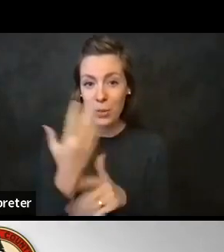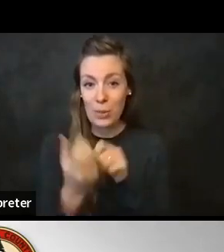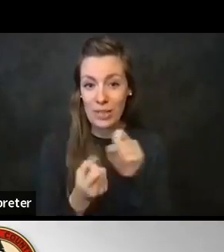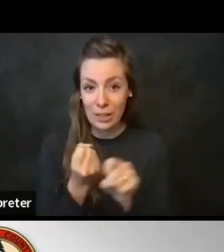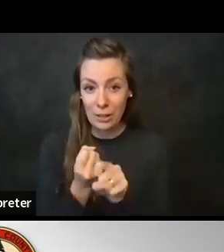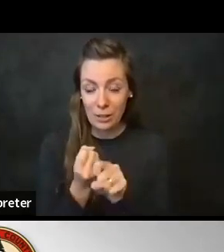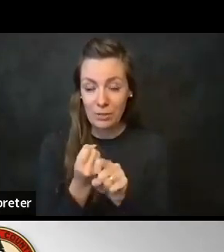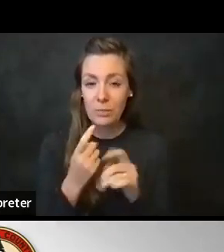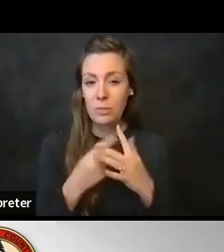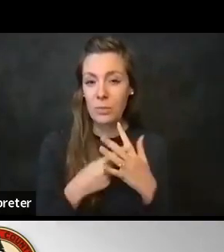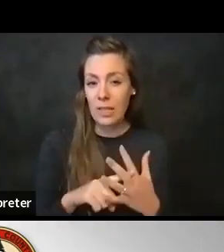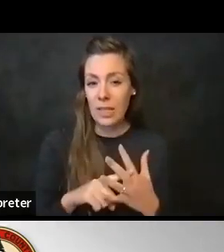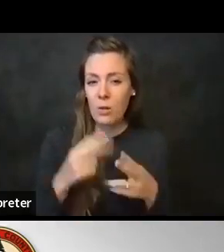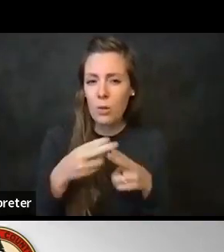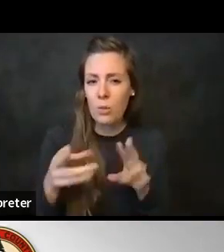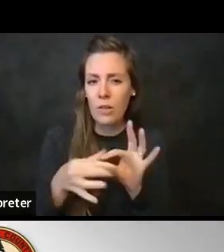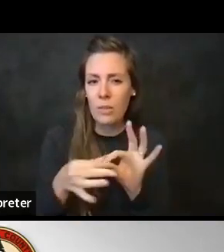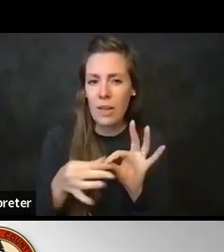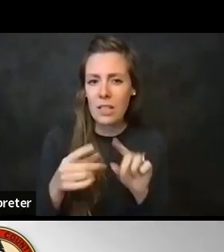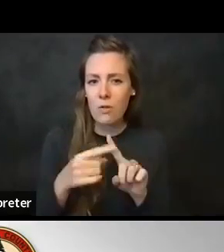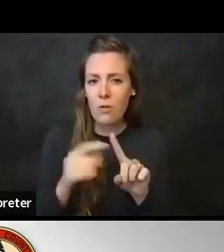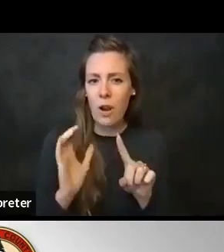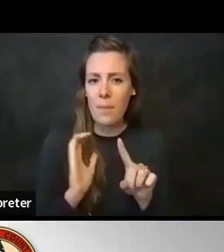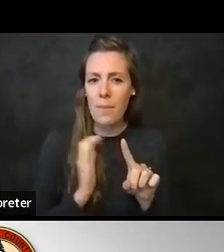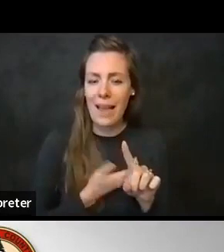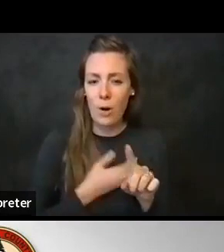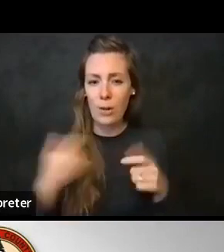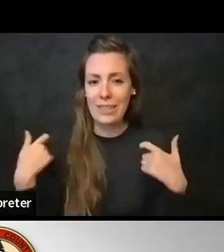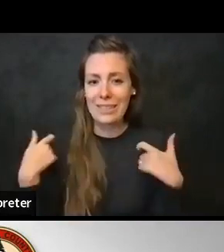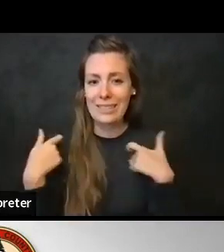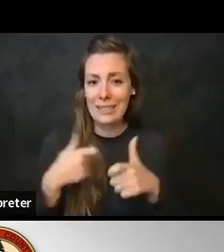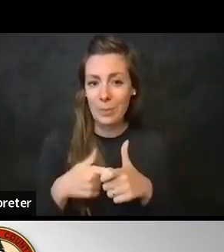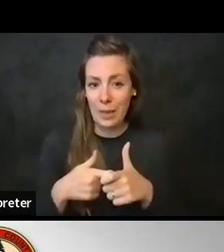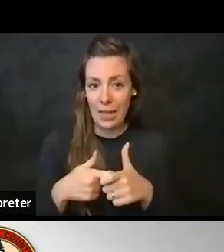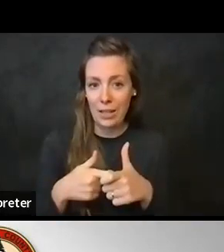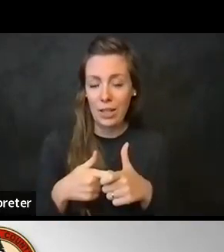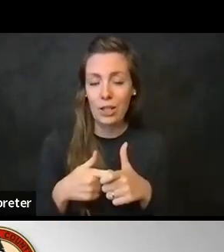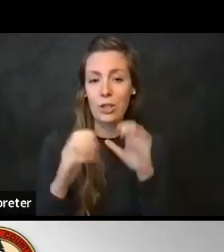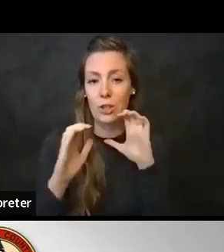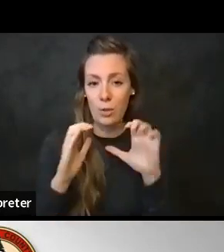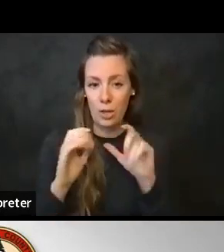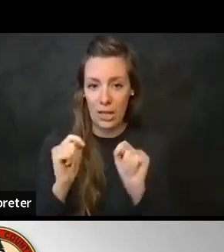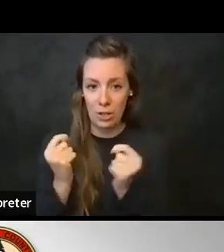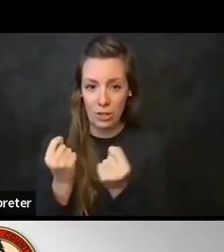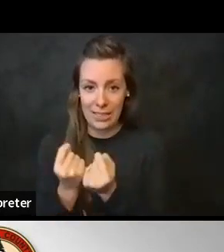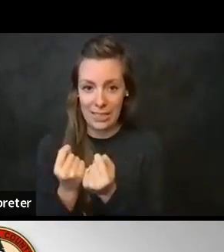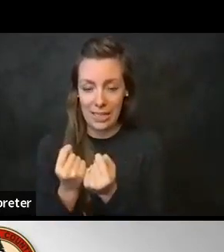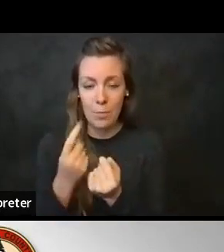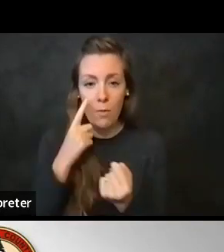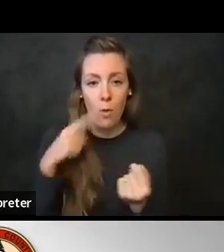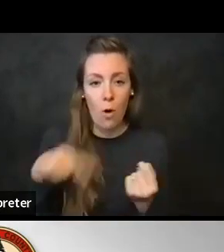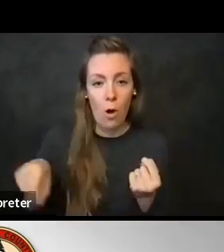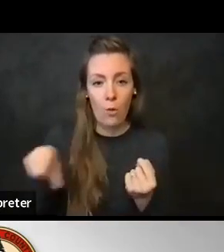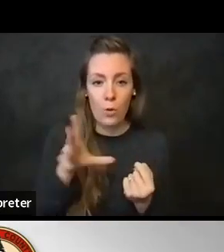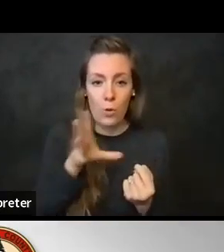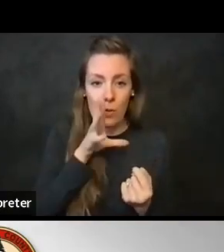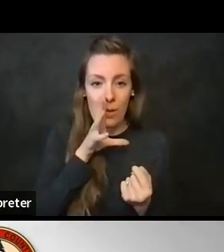a brief message from Gilbert Martinez from our communications team for our Spanish-speaking viewers. Gilbert?